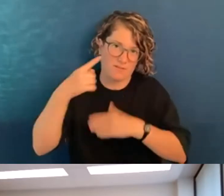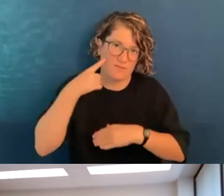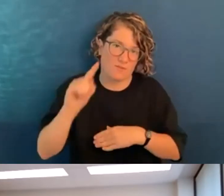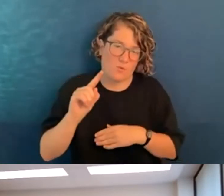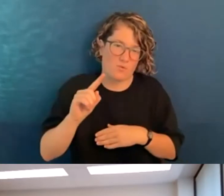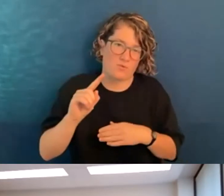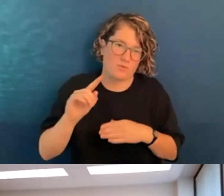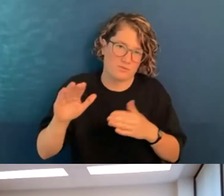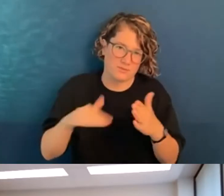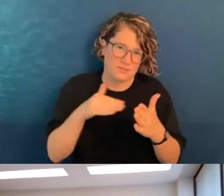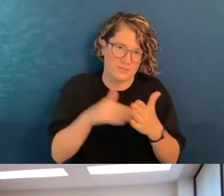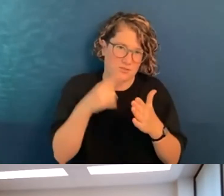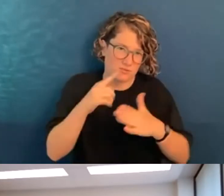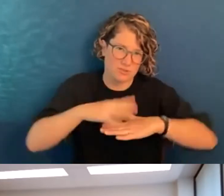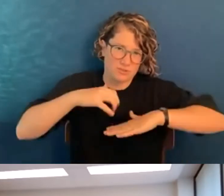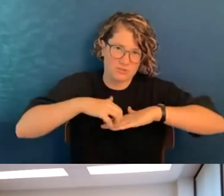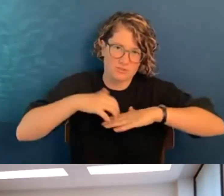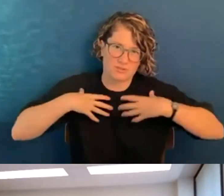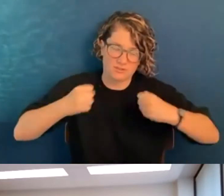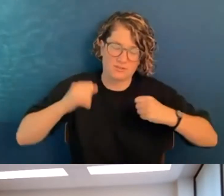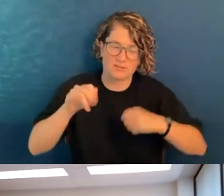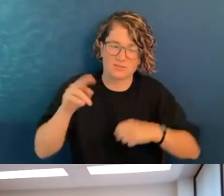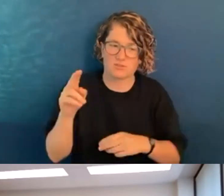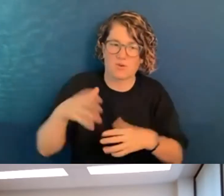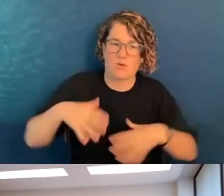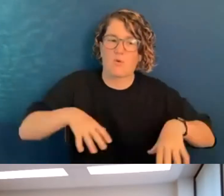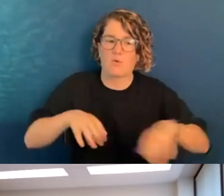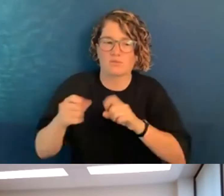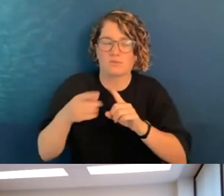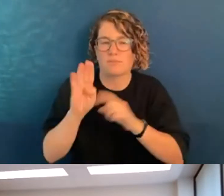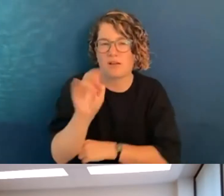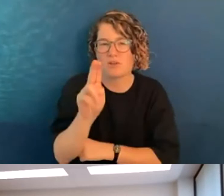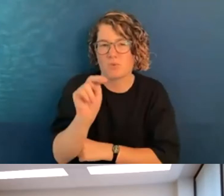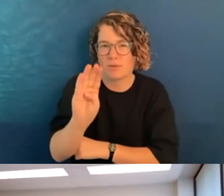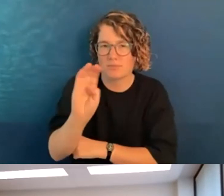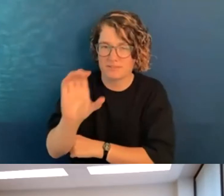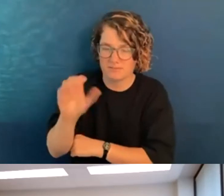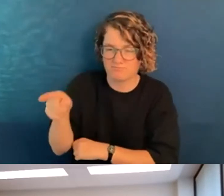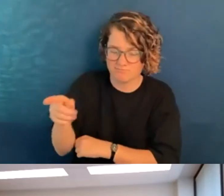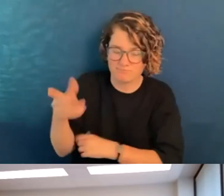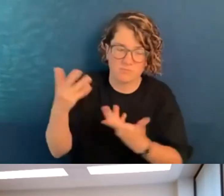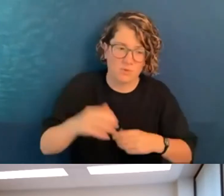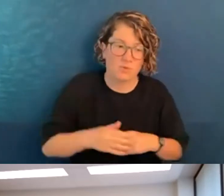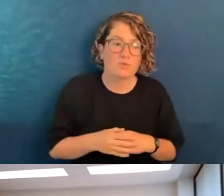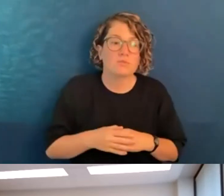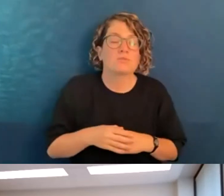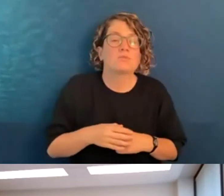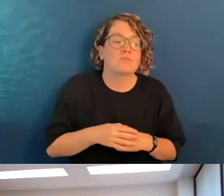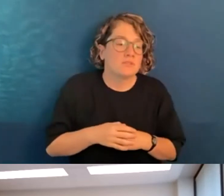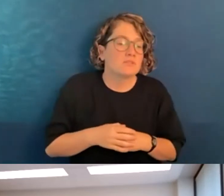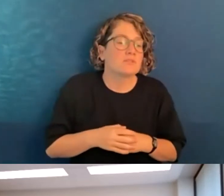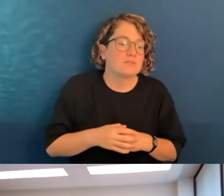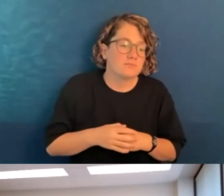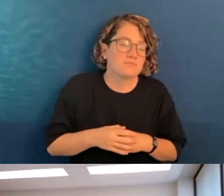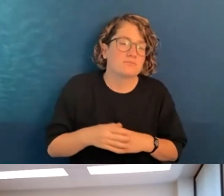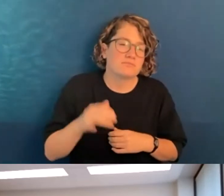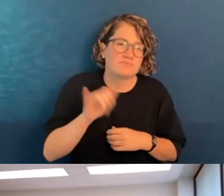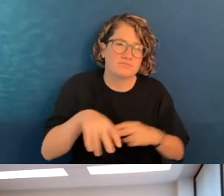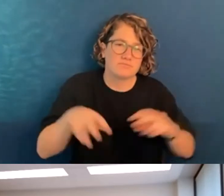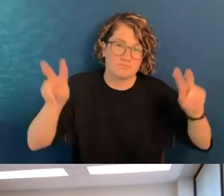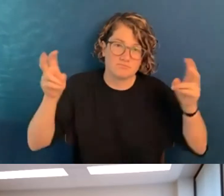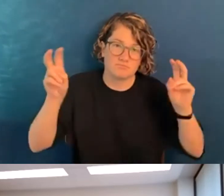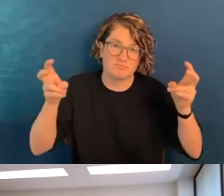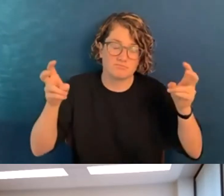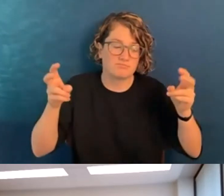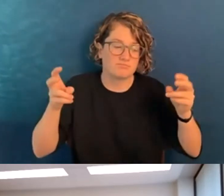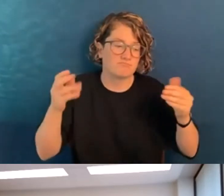by UNBC. And today we'll be talking about getting to change and addressing cultural safety and anti-Indigenous